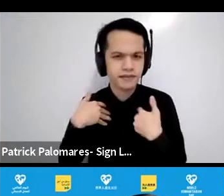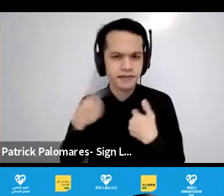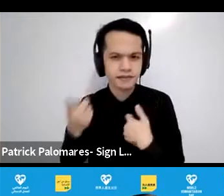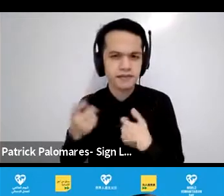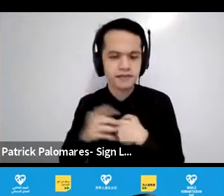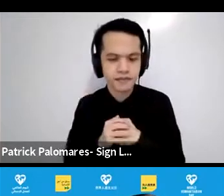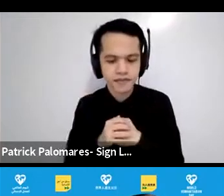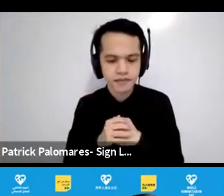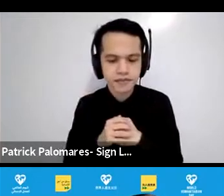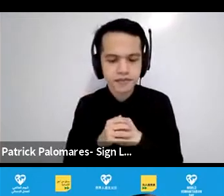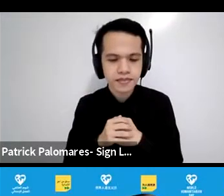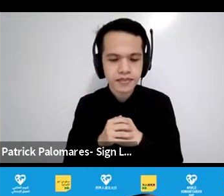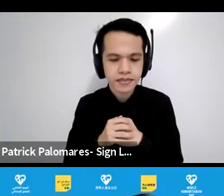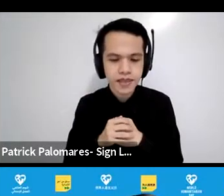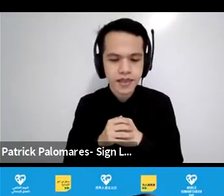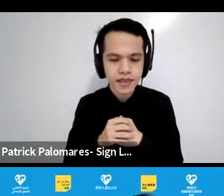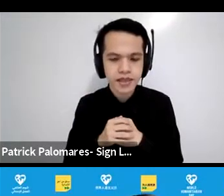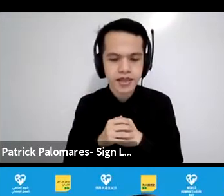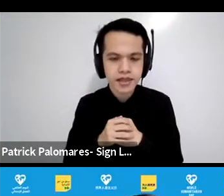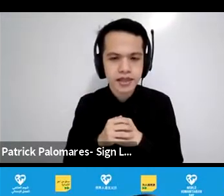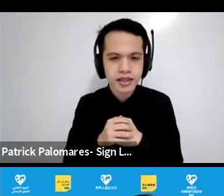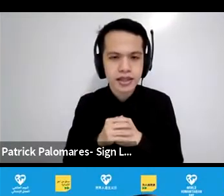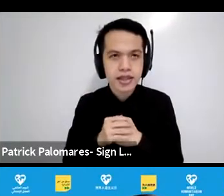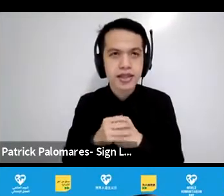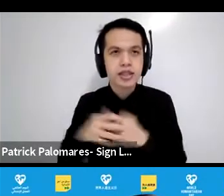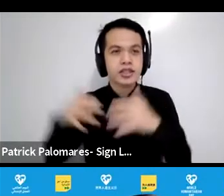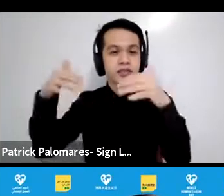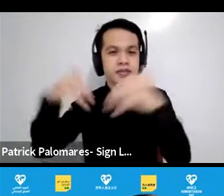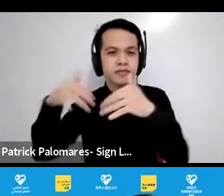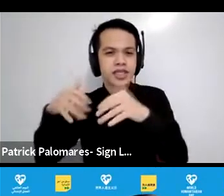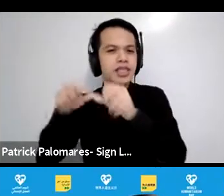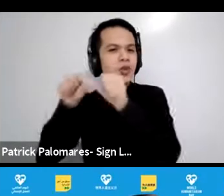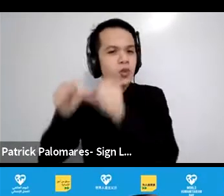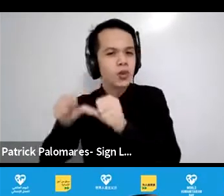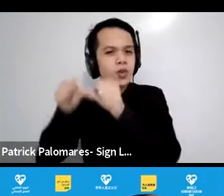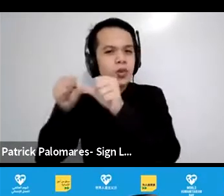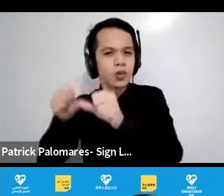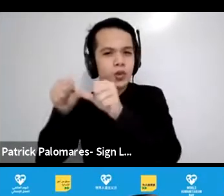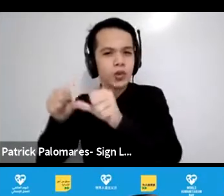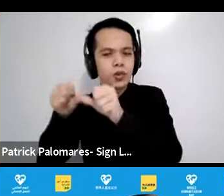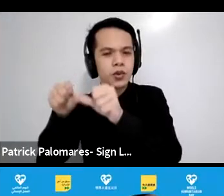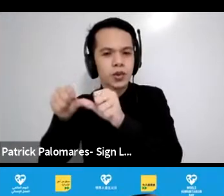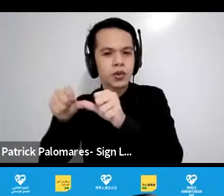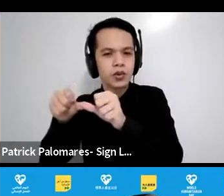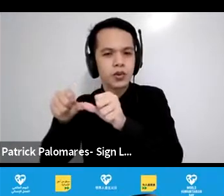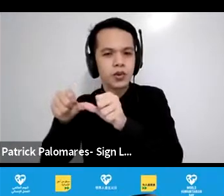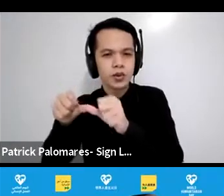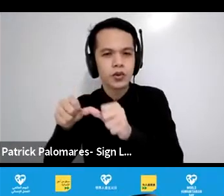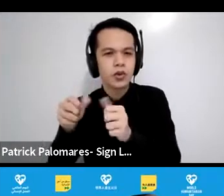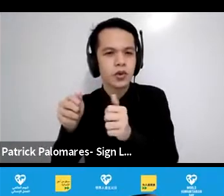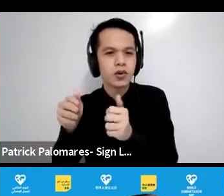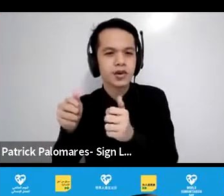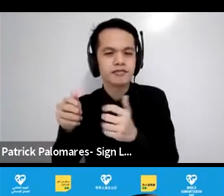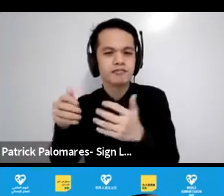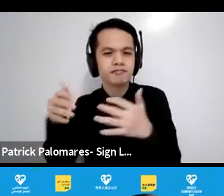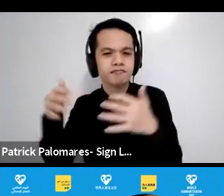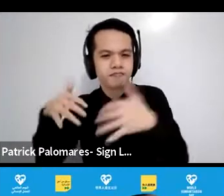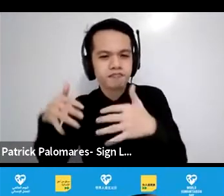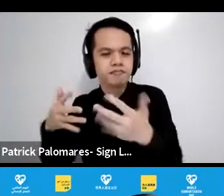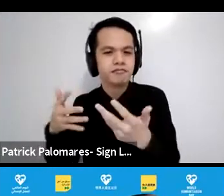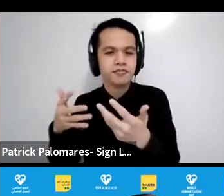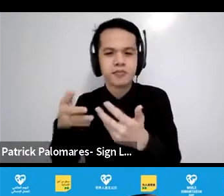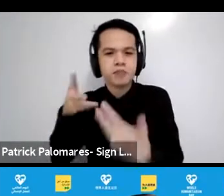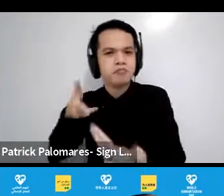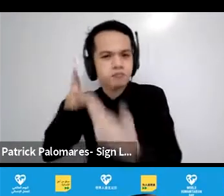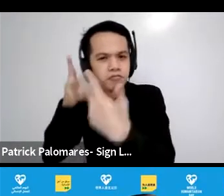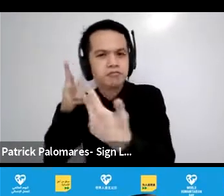And you know, the meetings are going on incessantly. You know, we meet